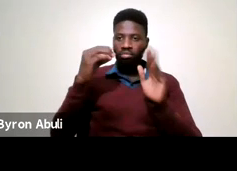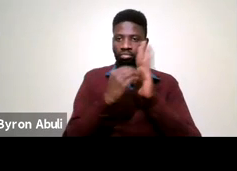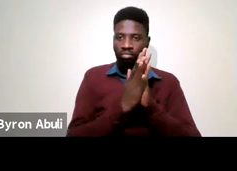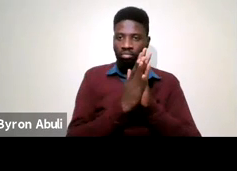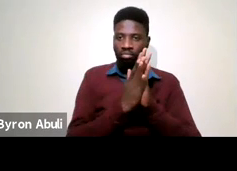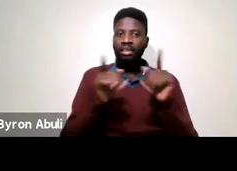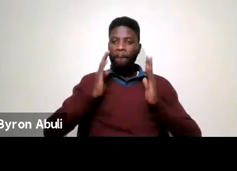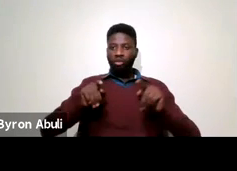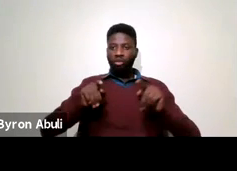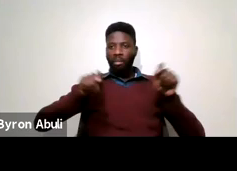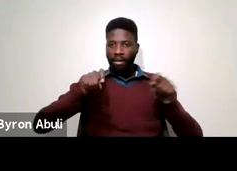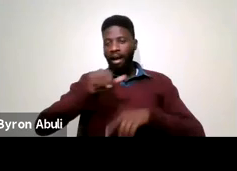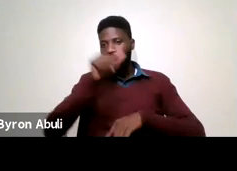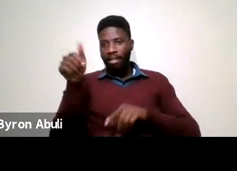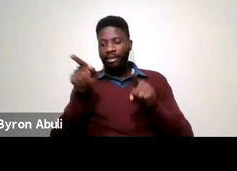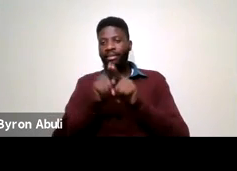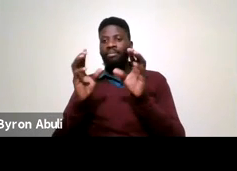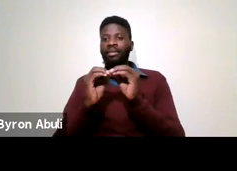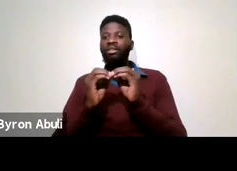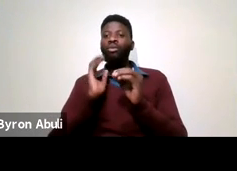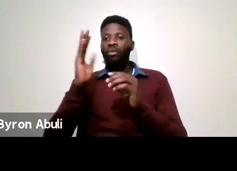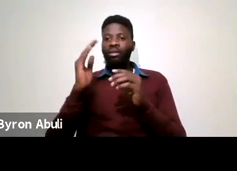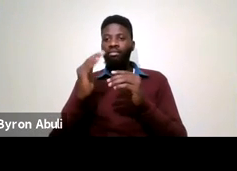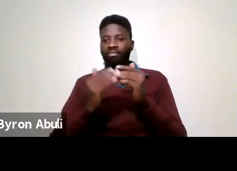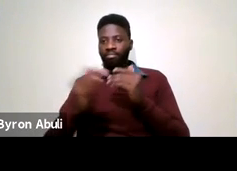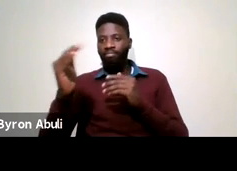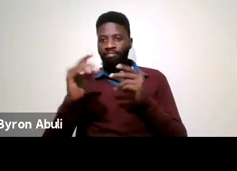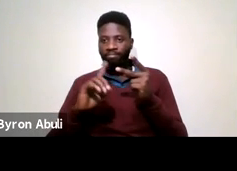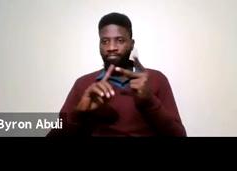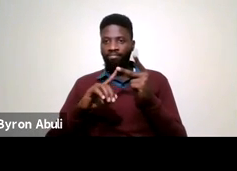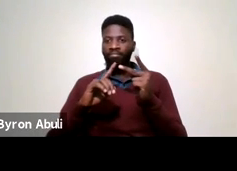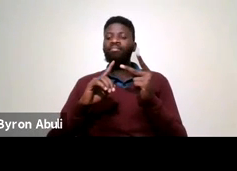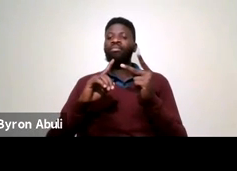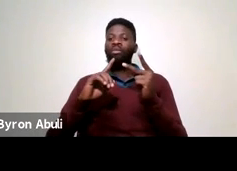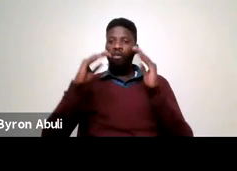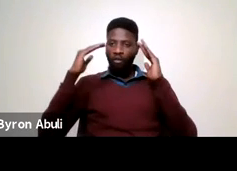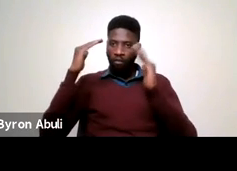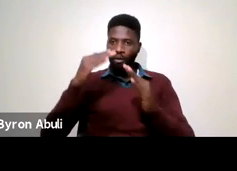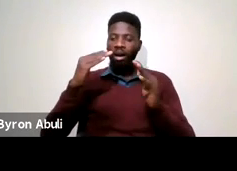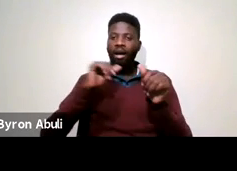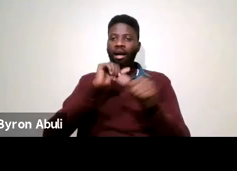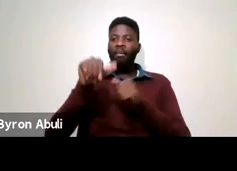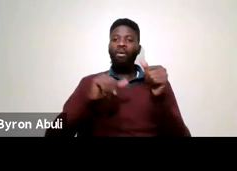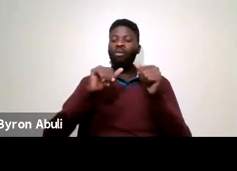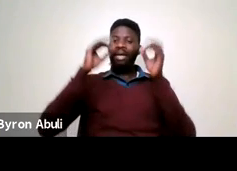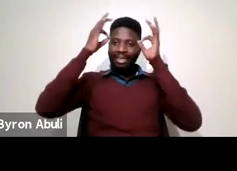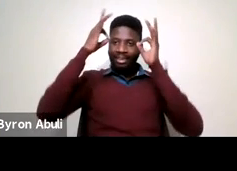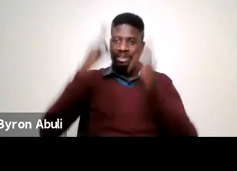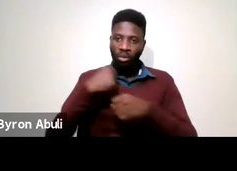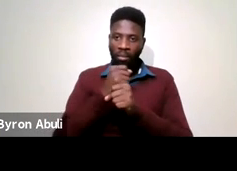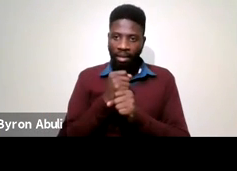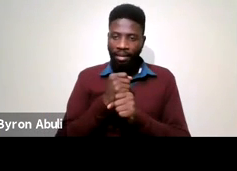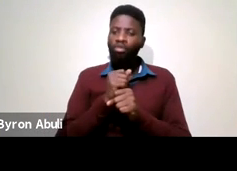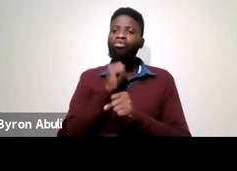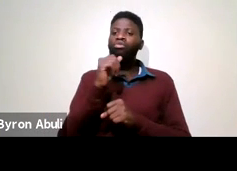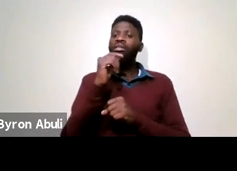we'll have another session or other sessions that are going to talk about the bigger picture in decision making, which will go beyond yourself.